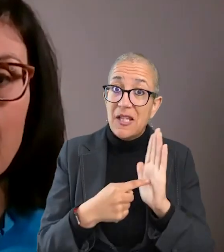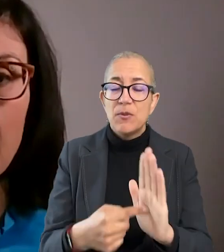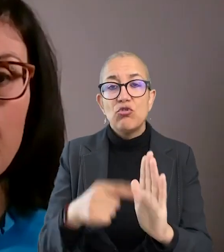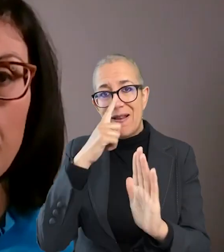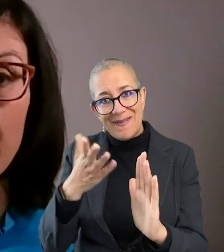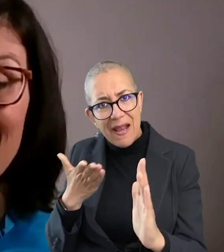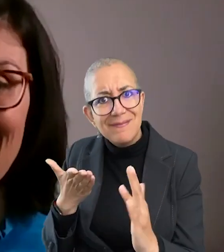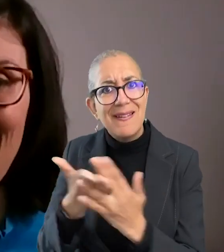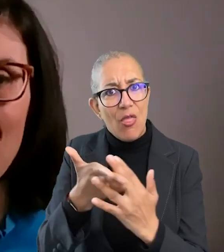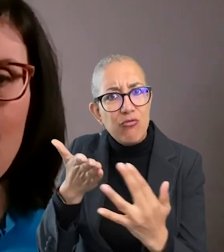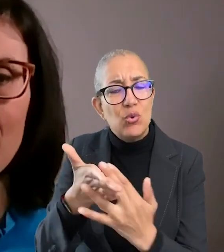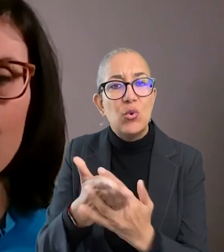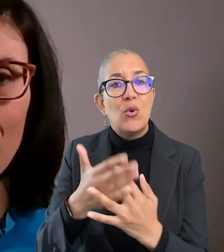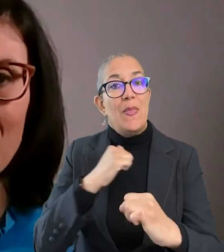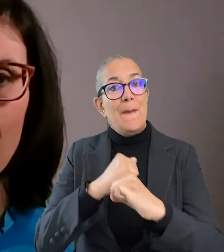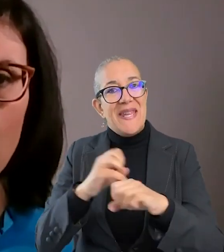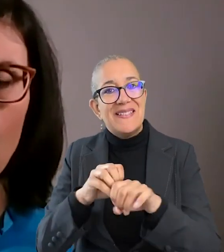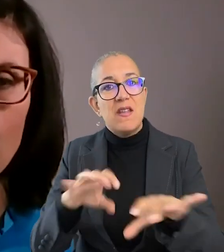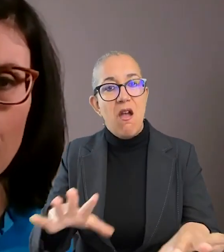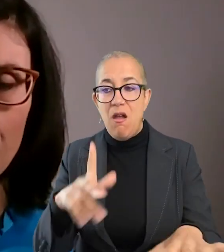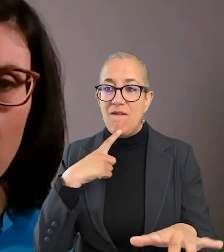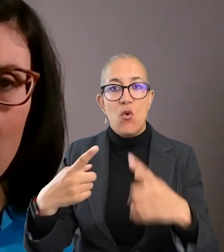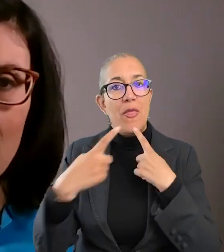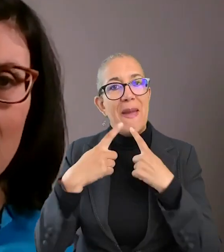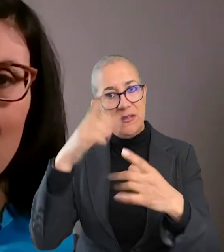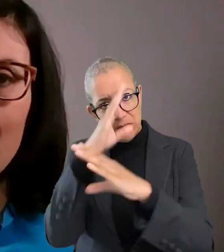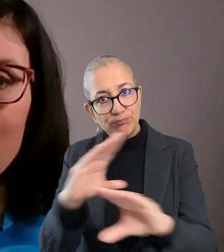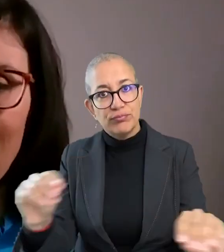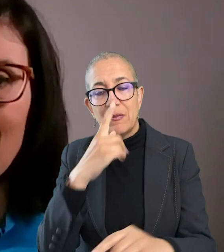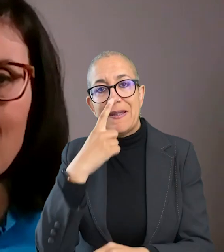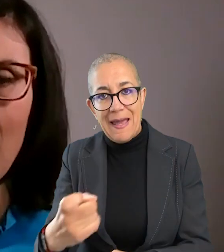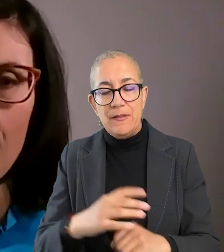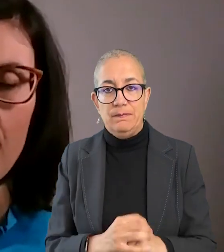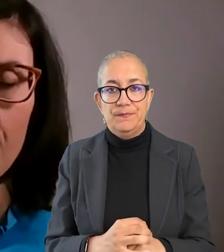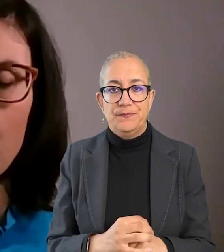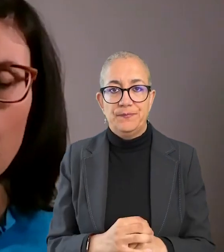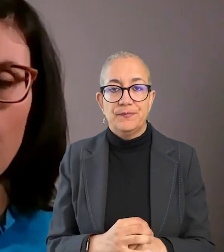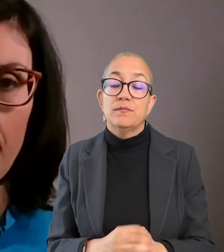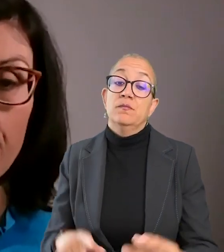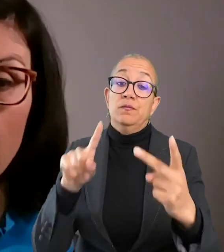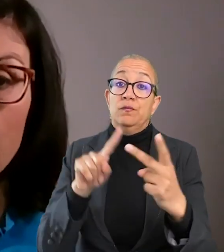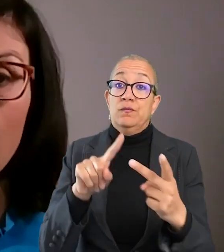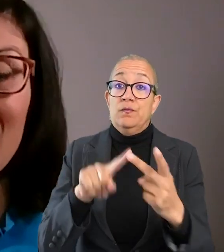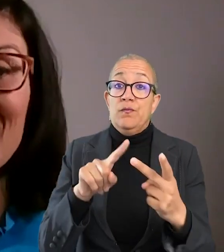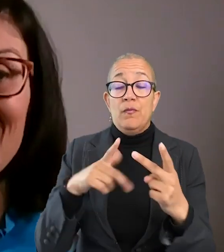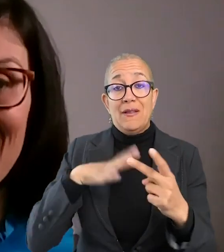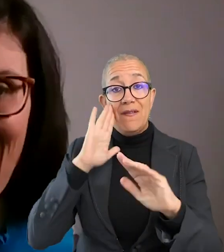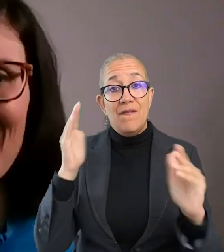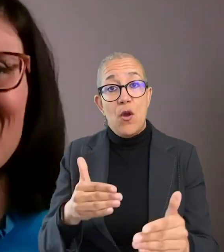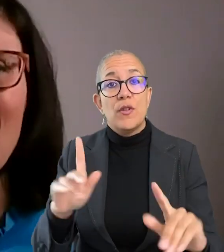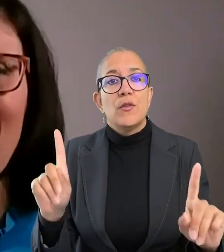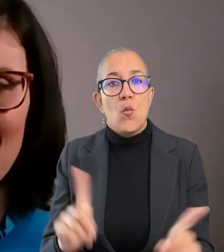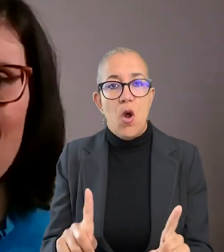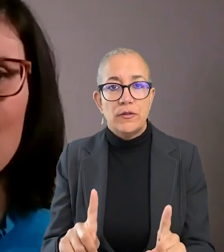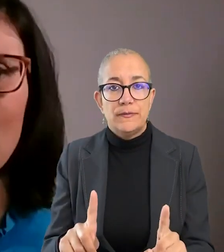we need in the media to get that message effectively across. The second area that we have to focus on is to